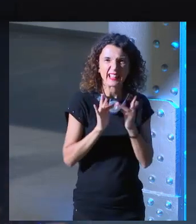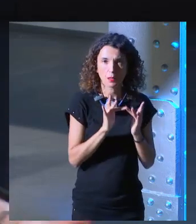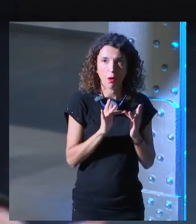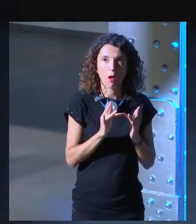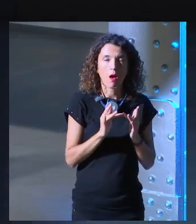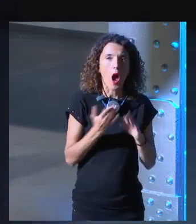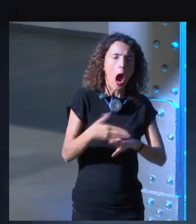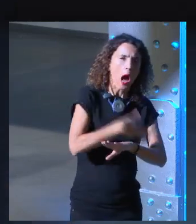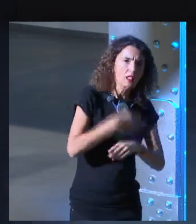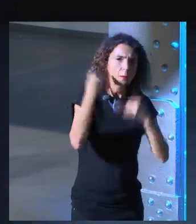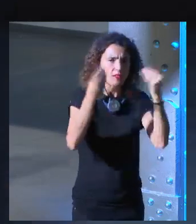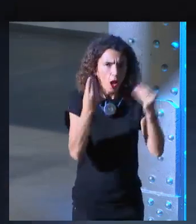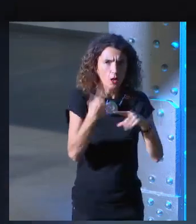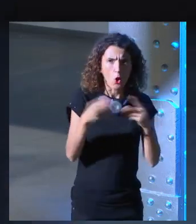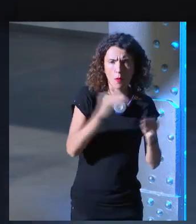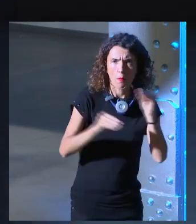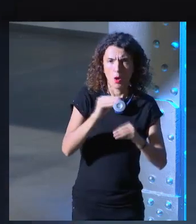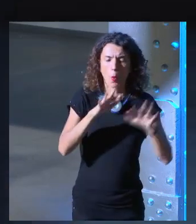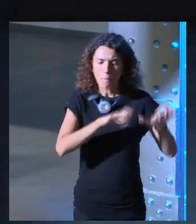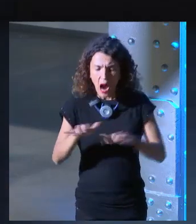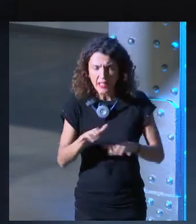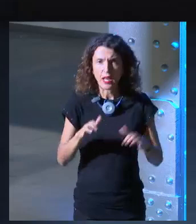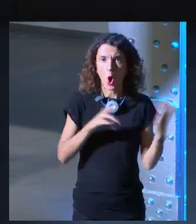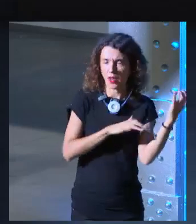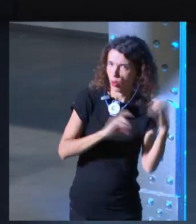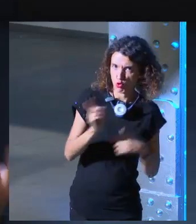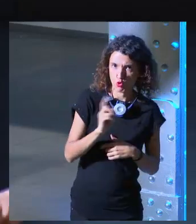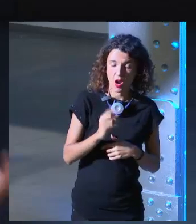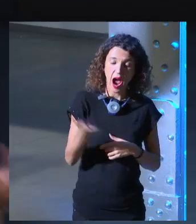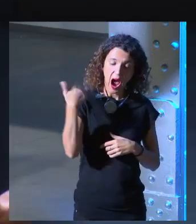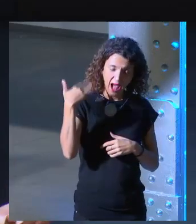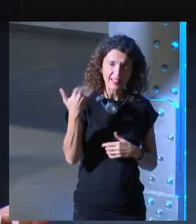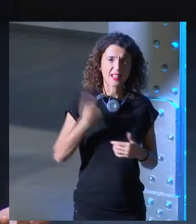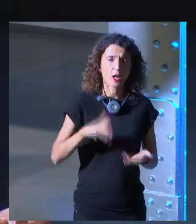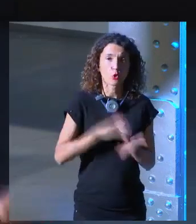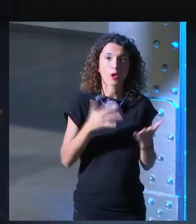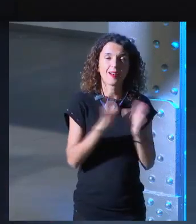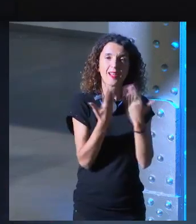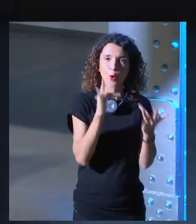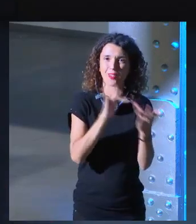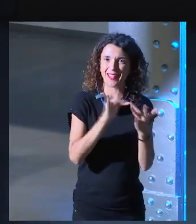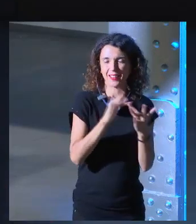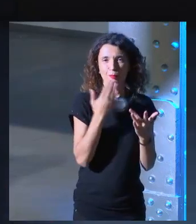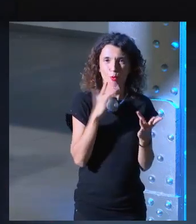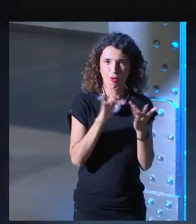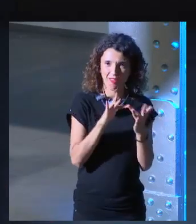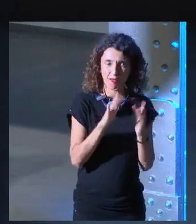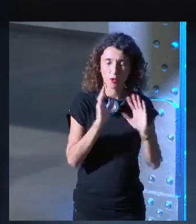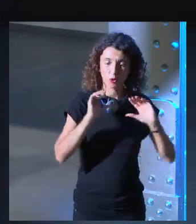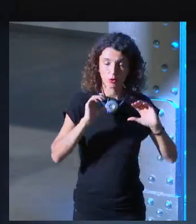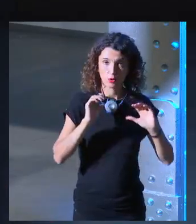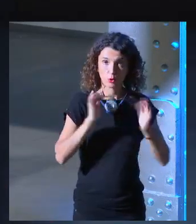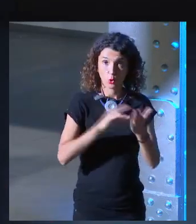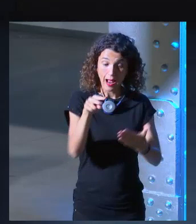machines and computers, we were doing it with books, because when you read, you are in a